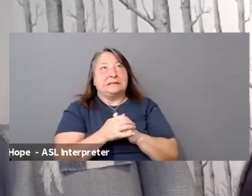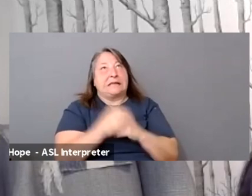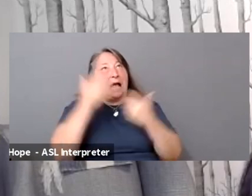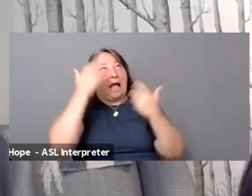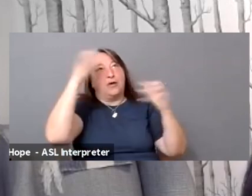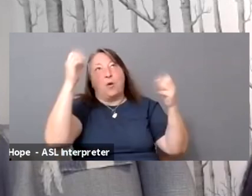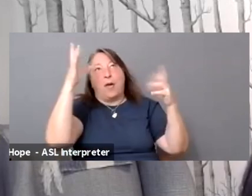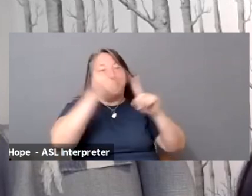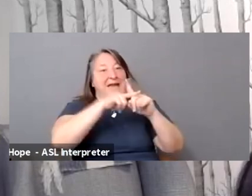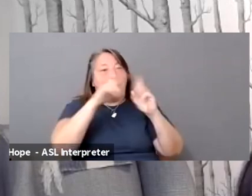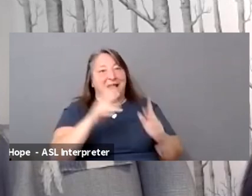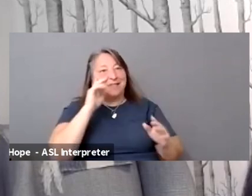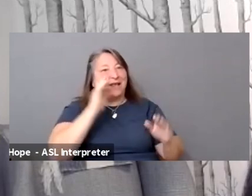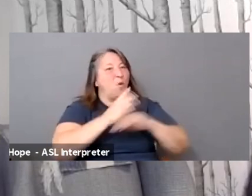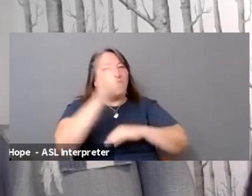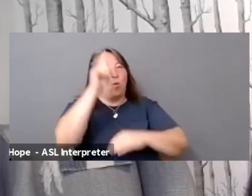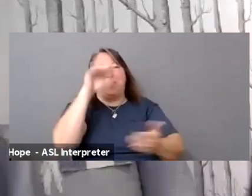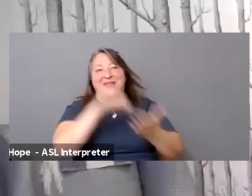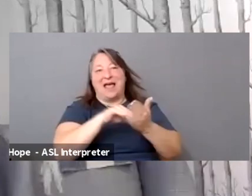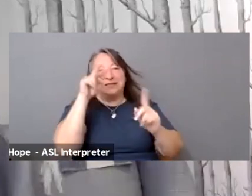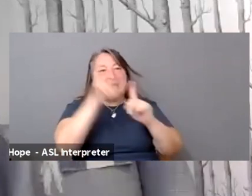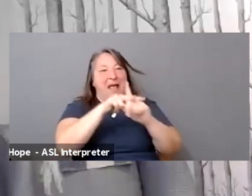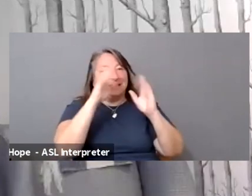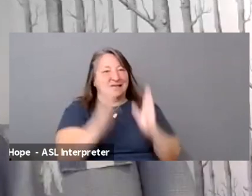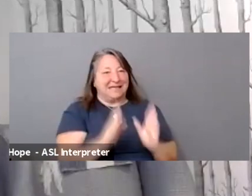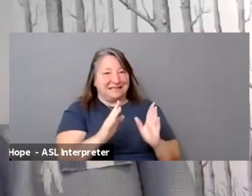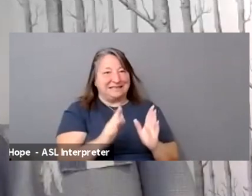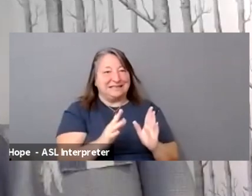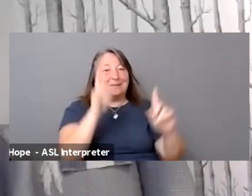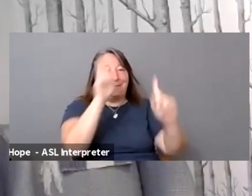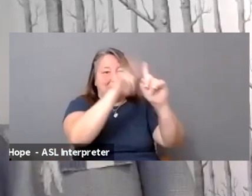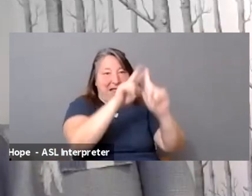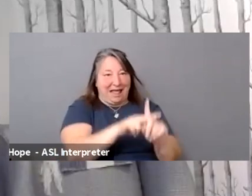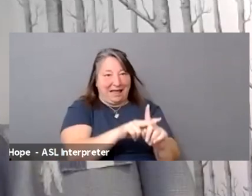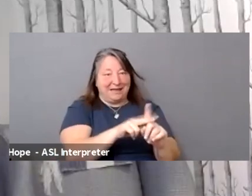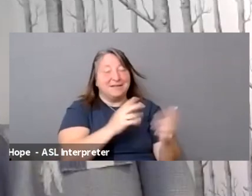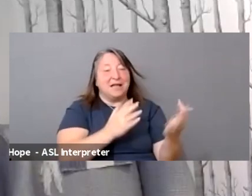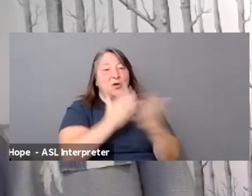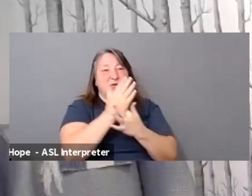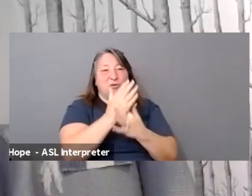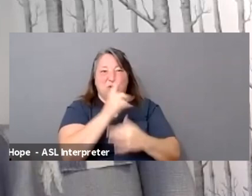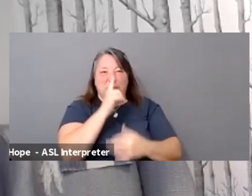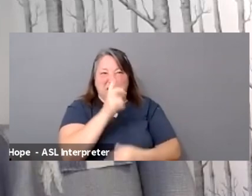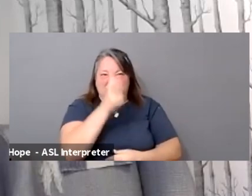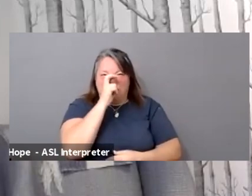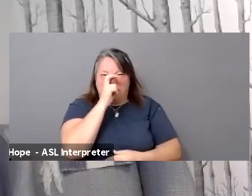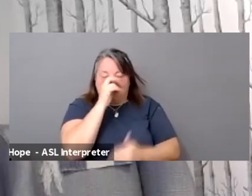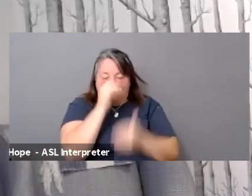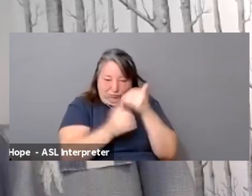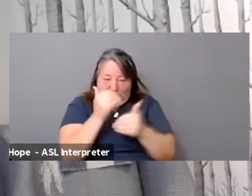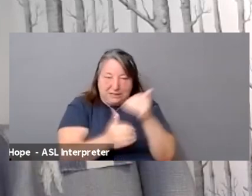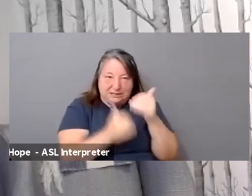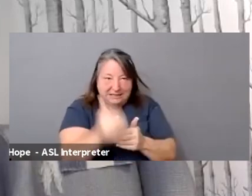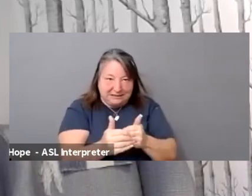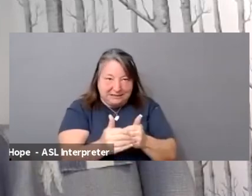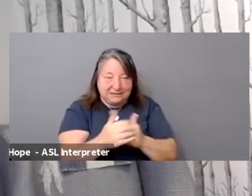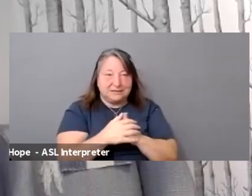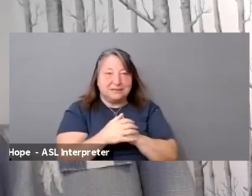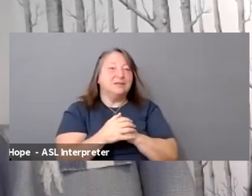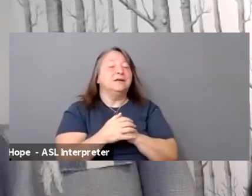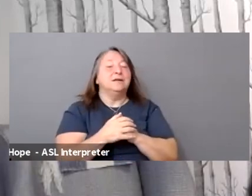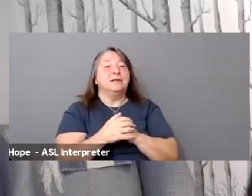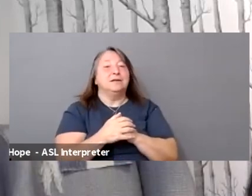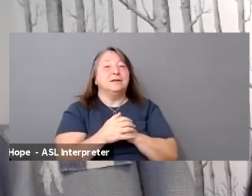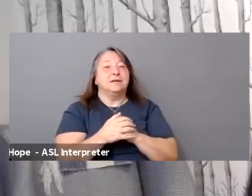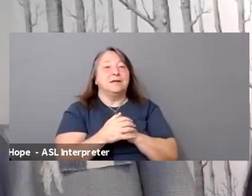applicants, I think it's over 1,000 that apply, and they go through a rigorous process. And then once